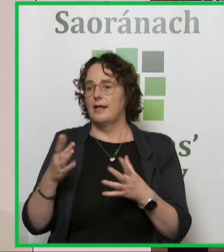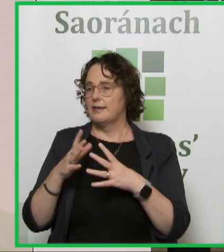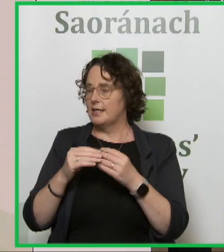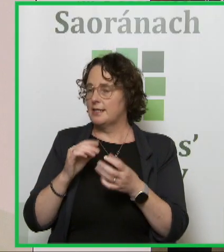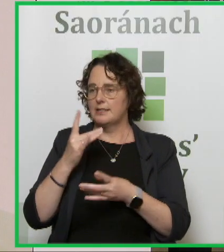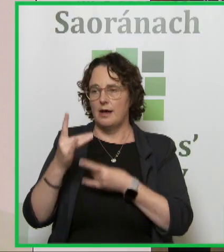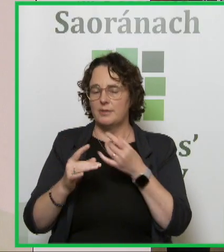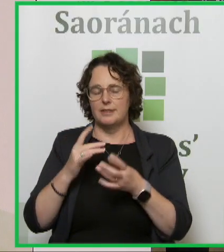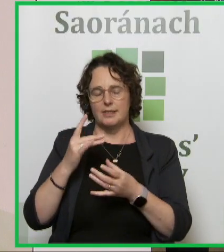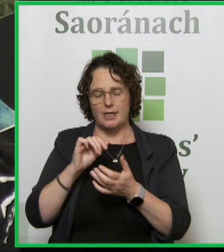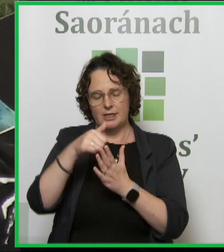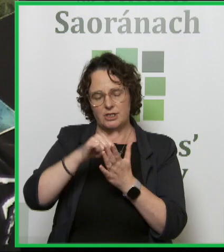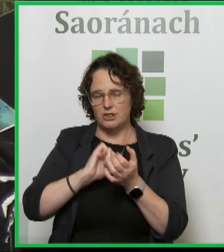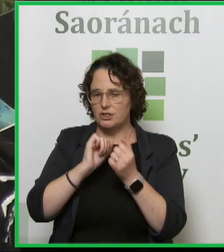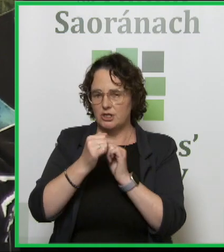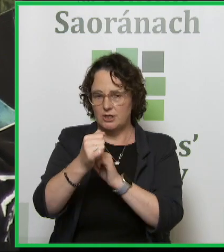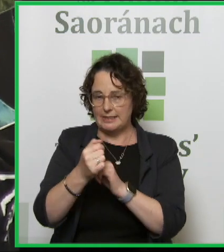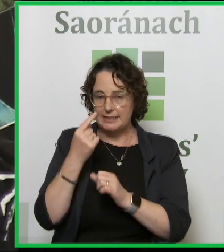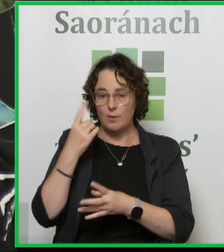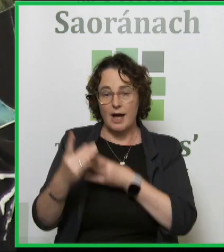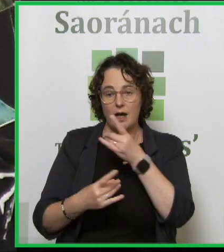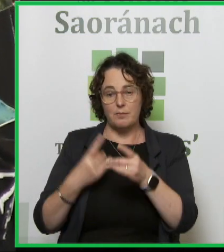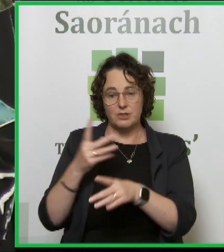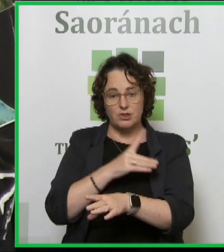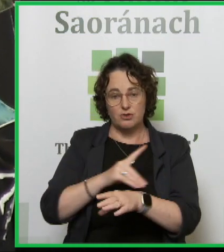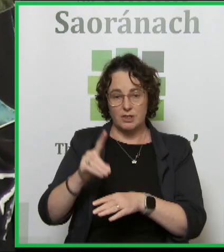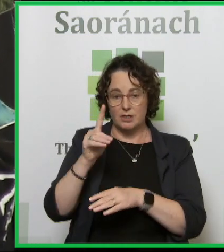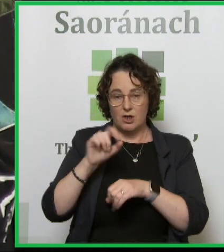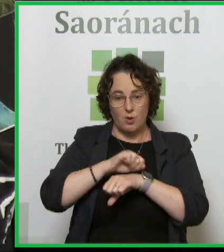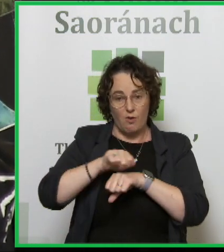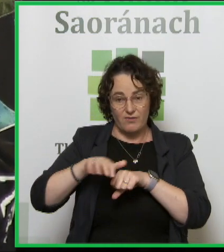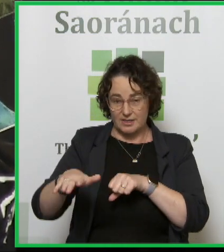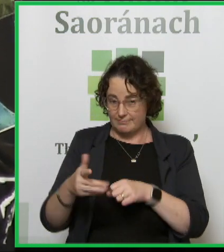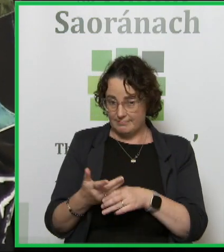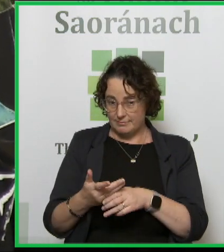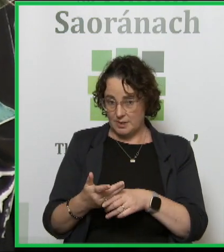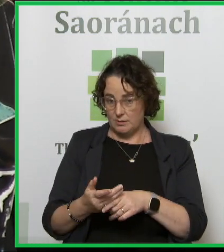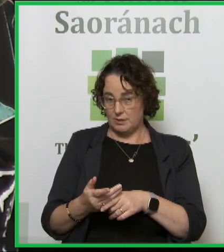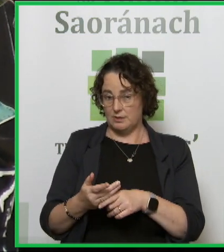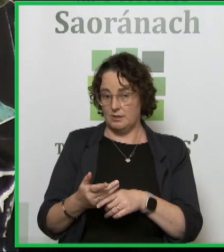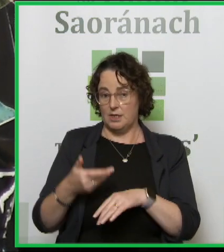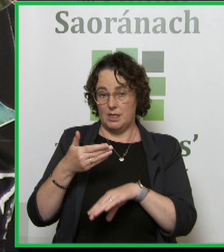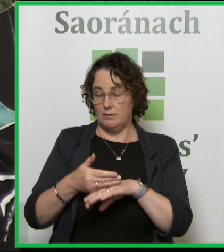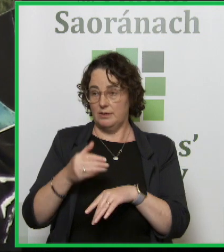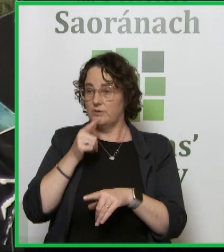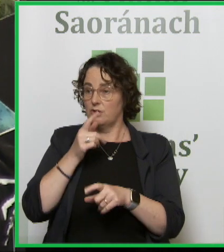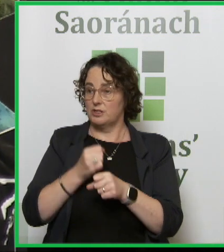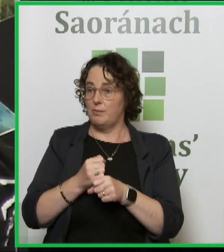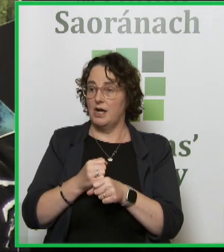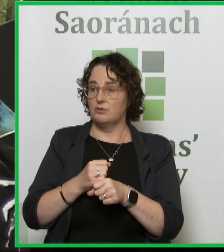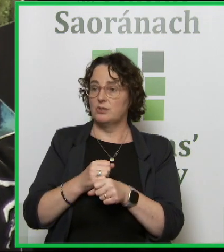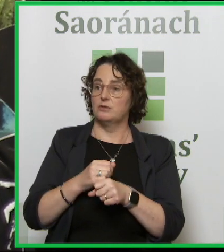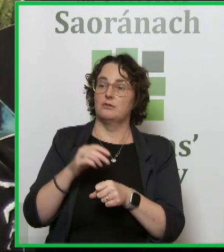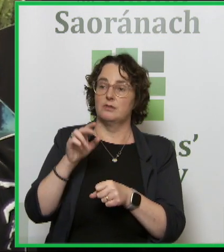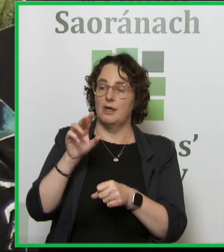change the agenda. Look at what we went through in COVID, for example. That was on nobody's agenda. When I took up my role, Brexit didn't exist. And